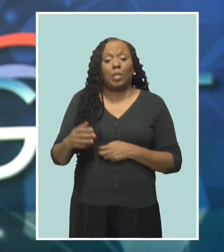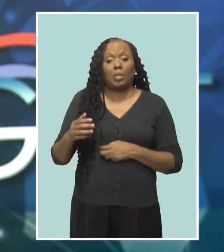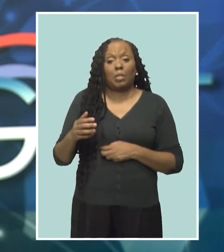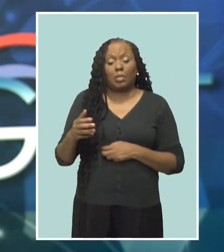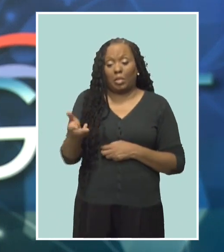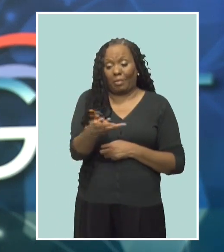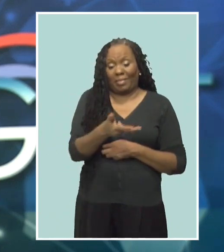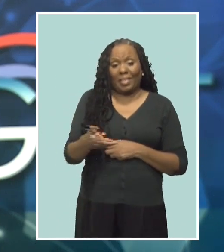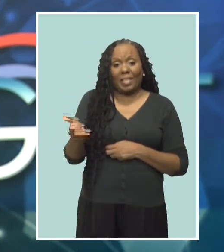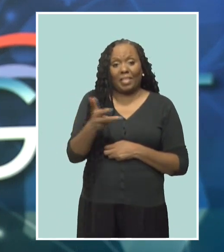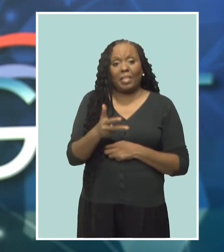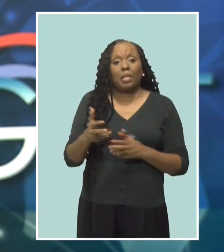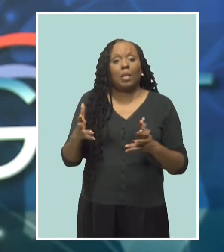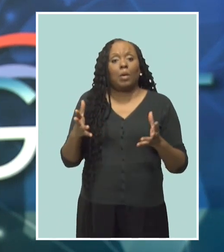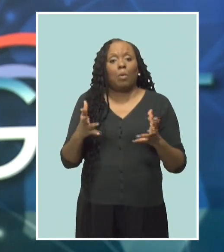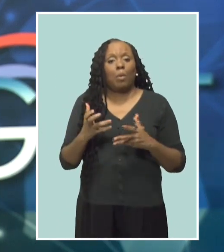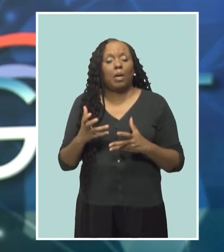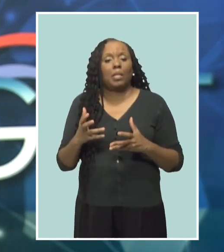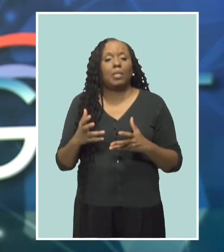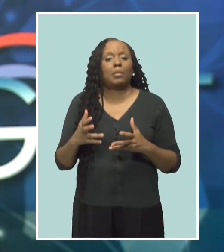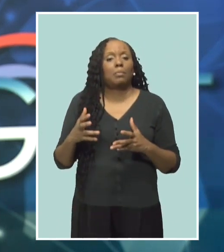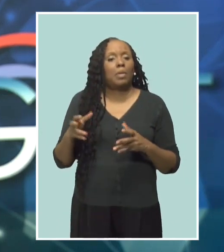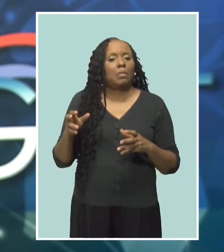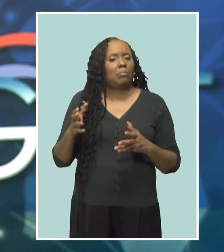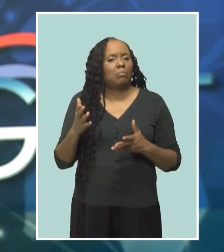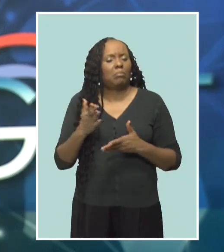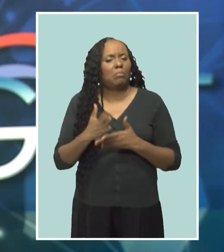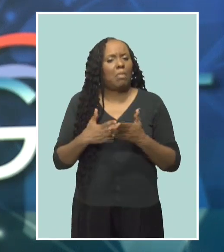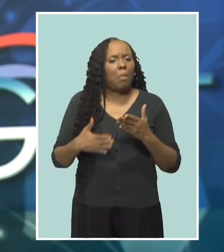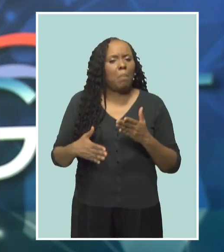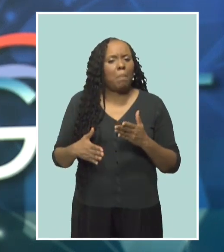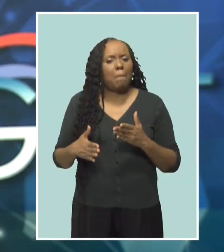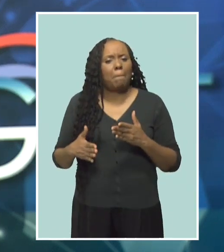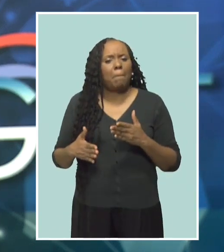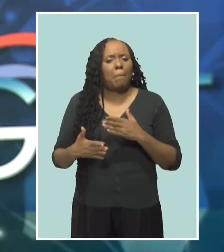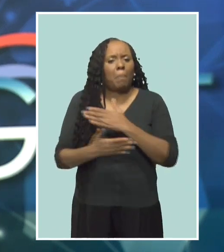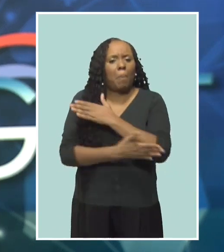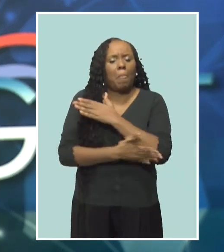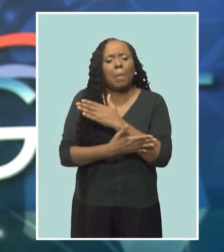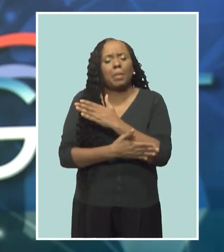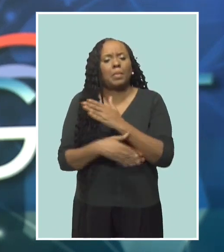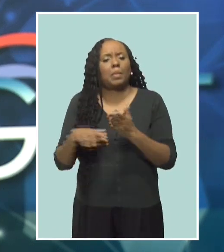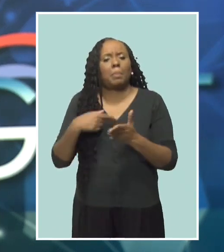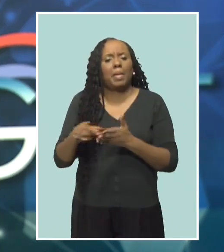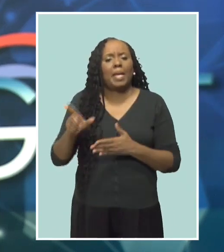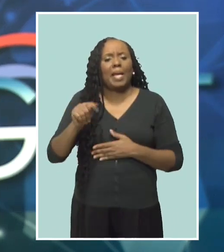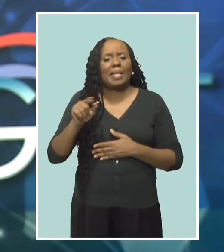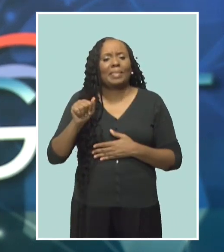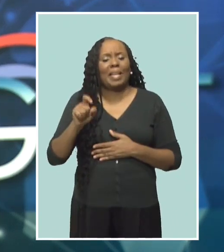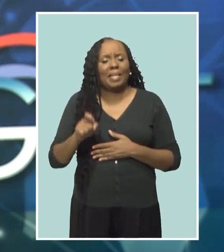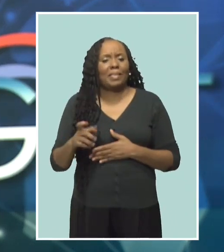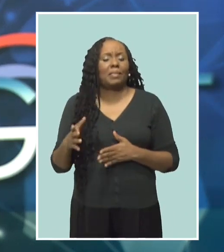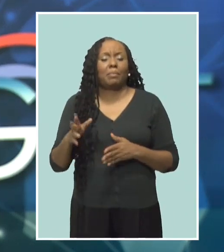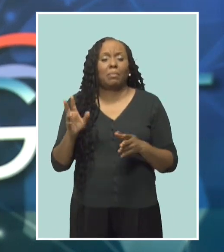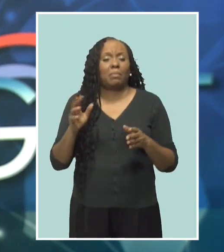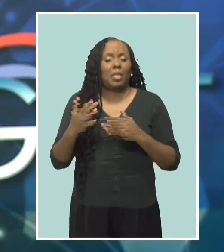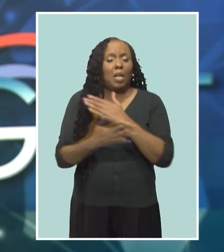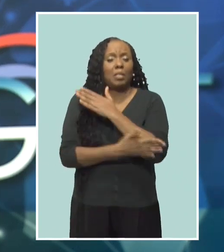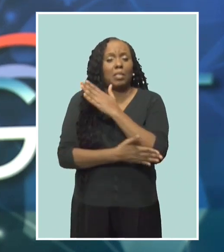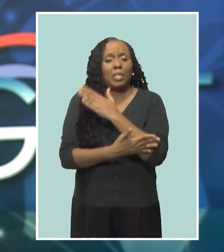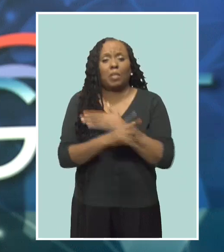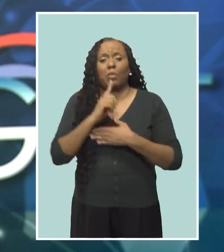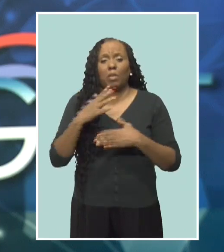tax largely undertaxed sectors contributing significantly to pollution, including aviation, shipping, and fossil